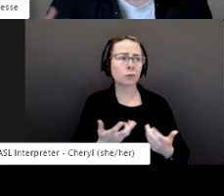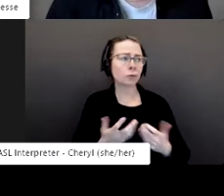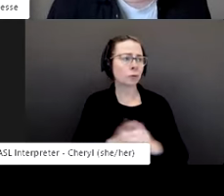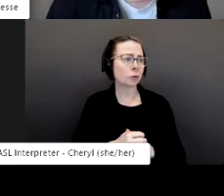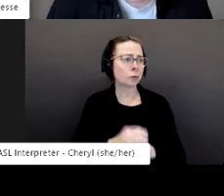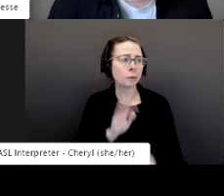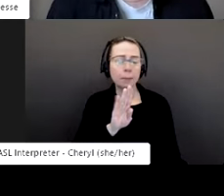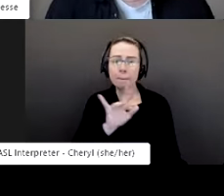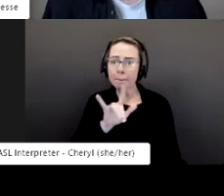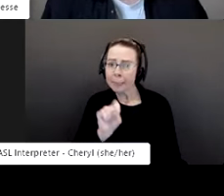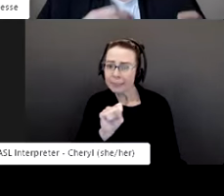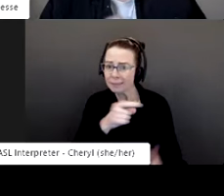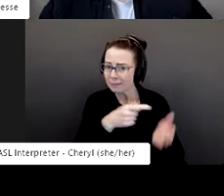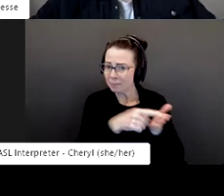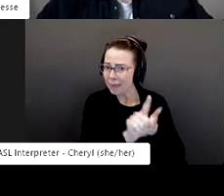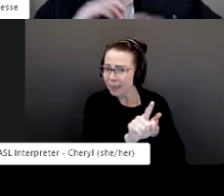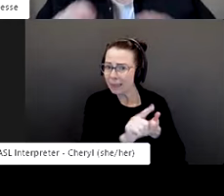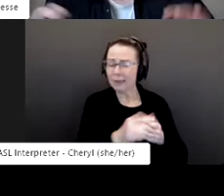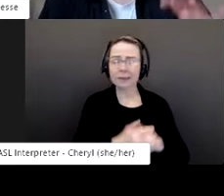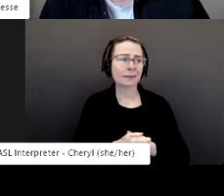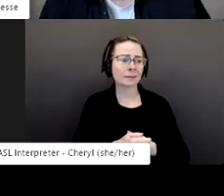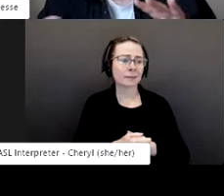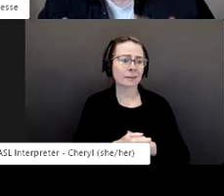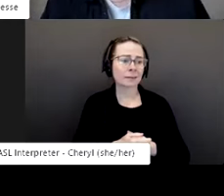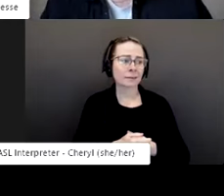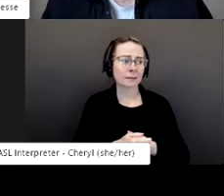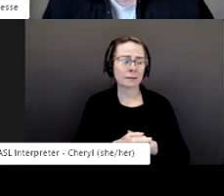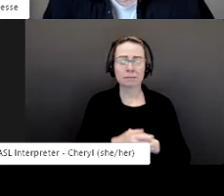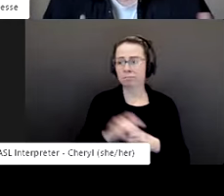pay your bills online. You can send money to other people.